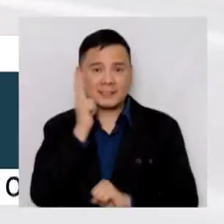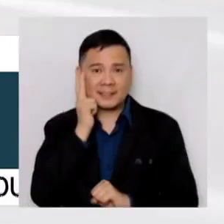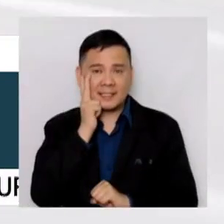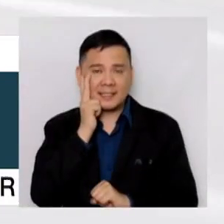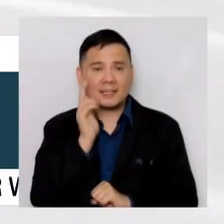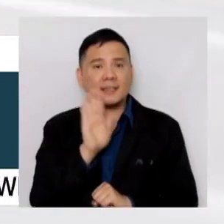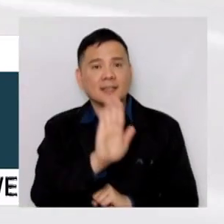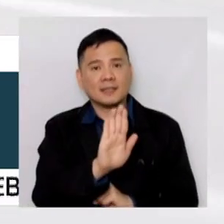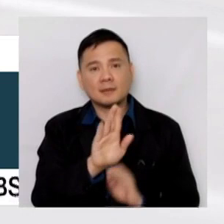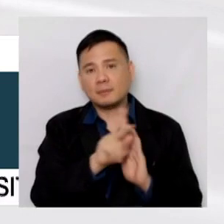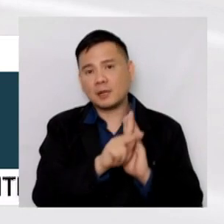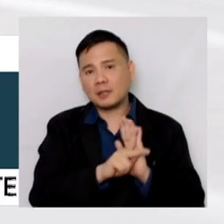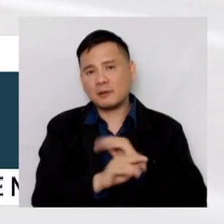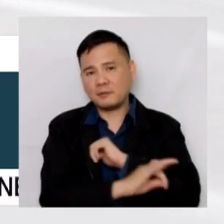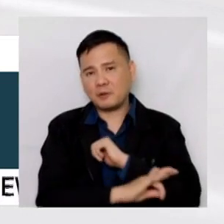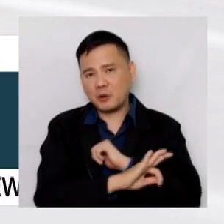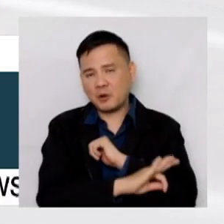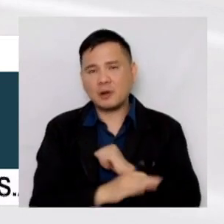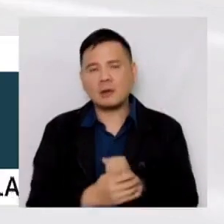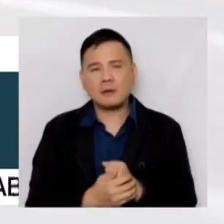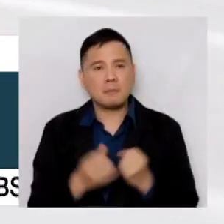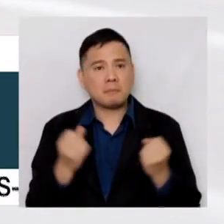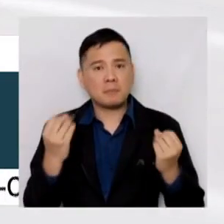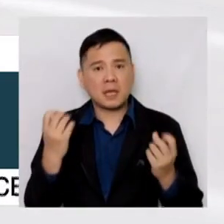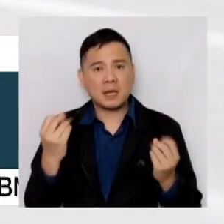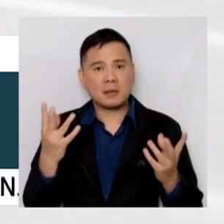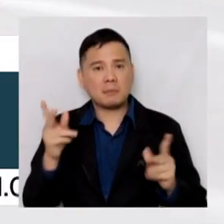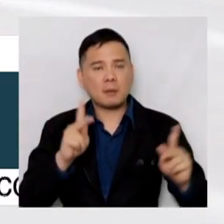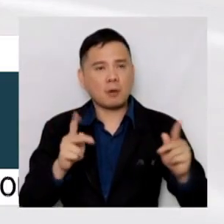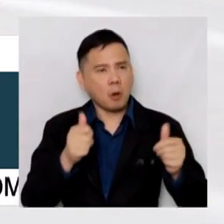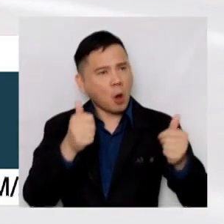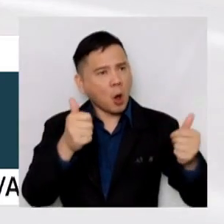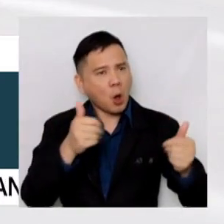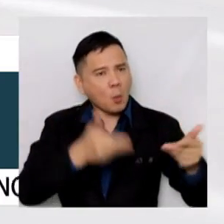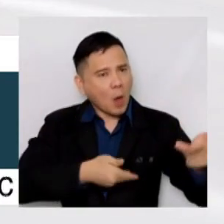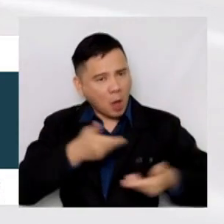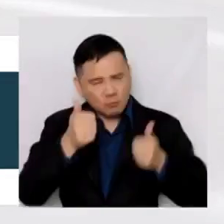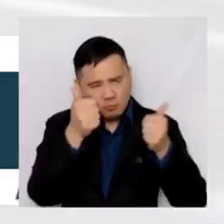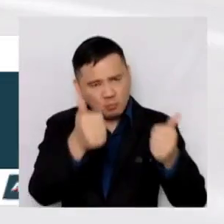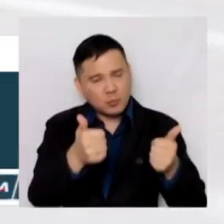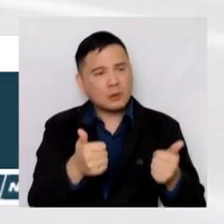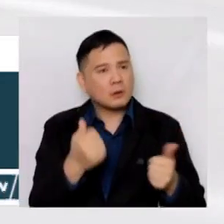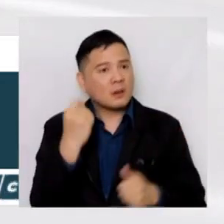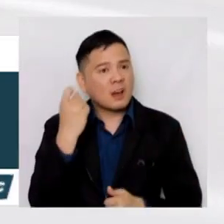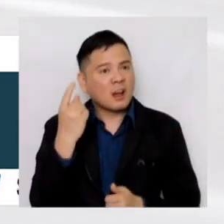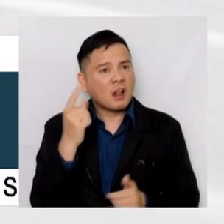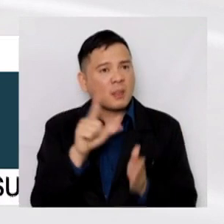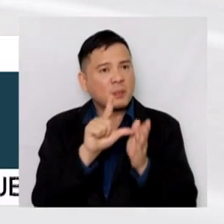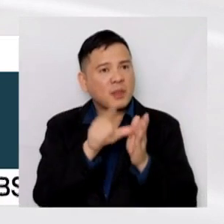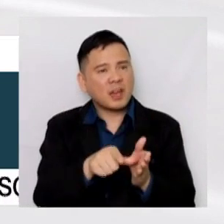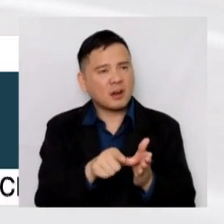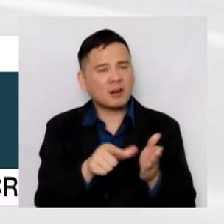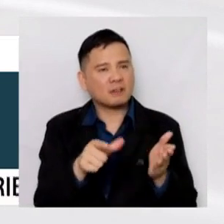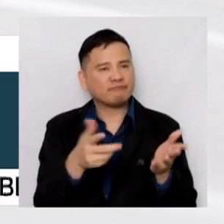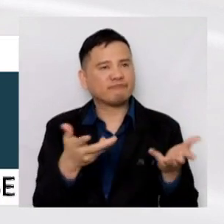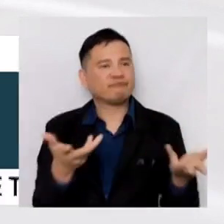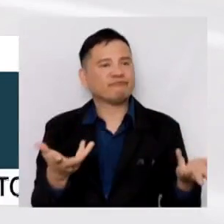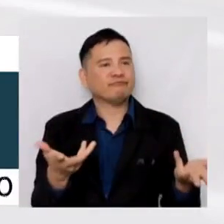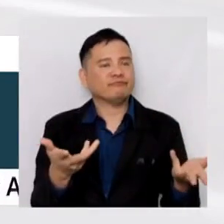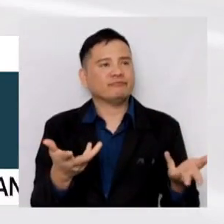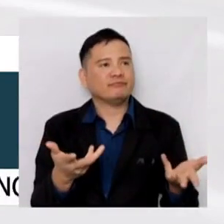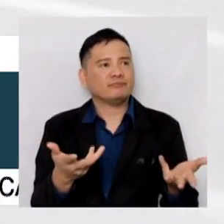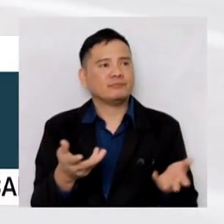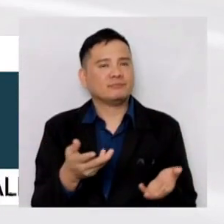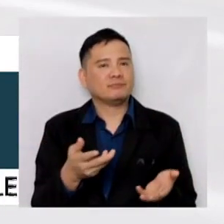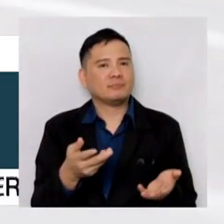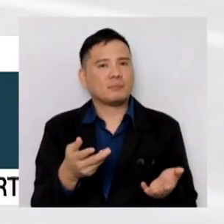was widely welcomed in the beginning until it turned out to be an independent foreign policy